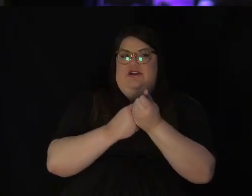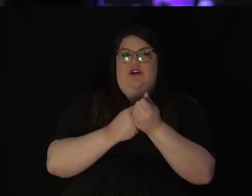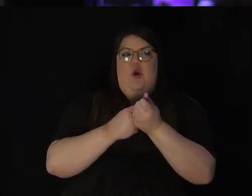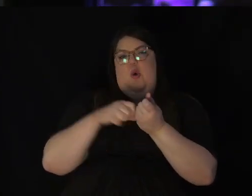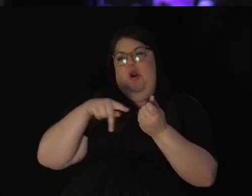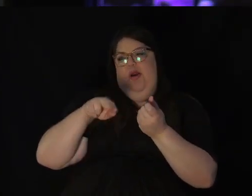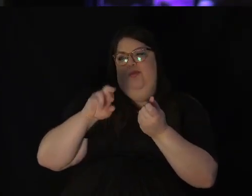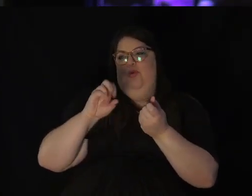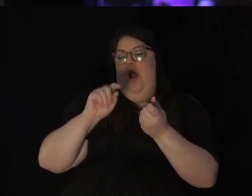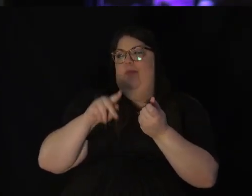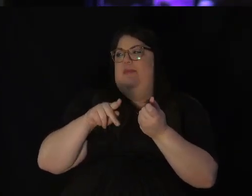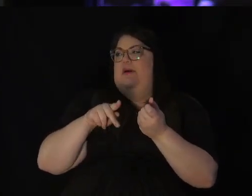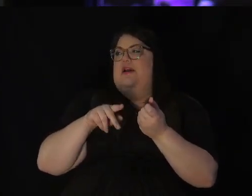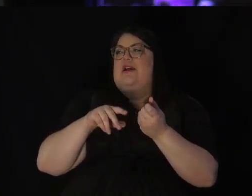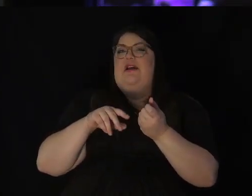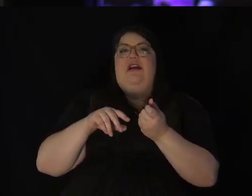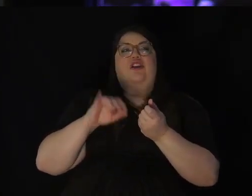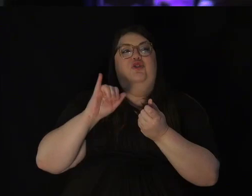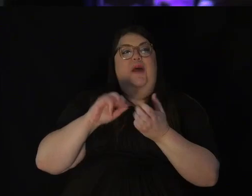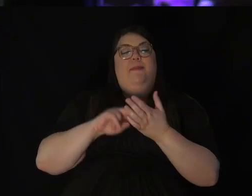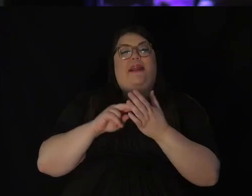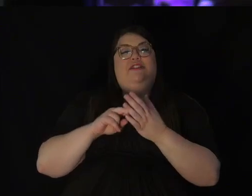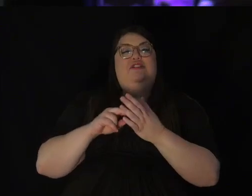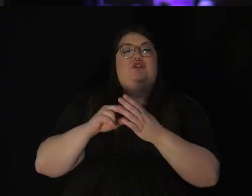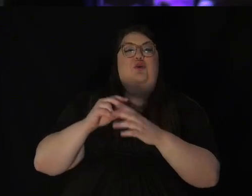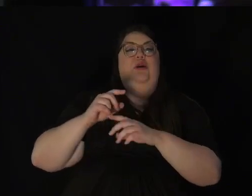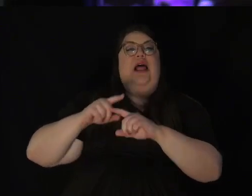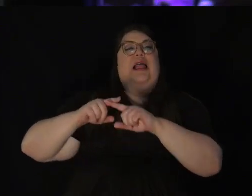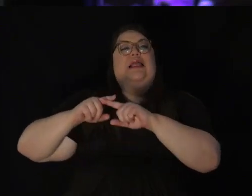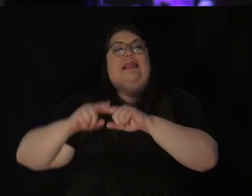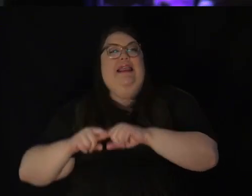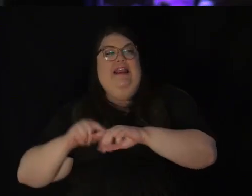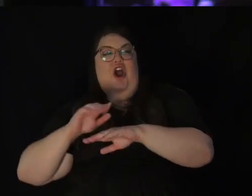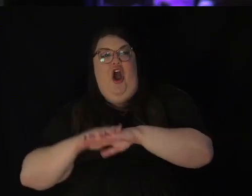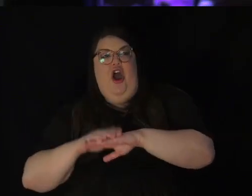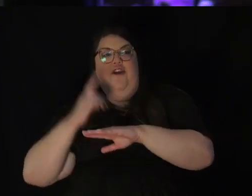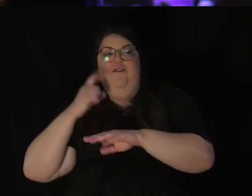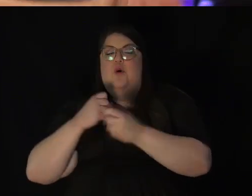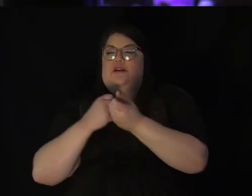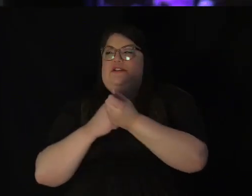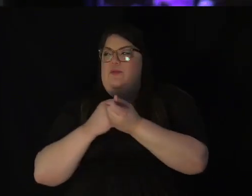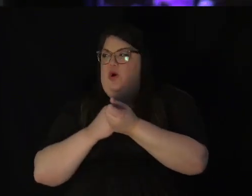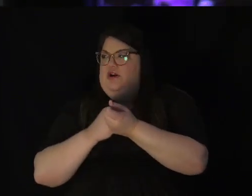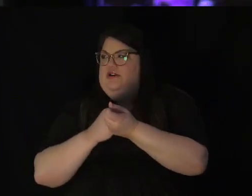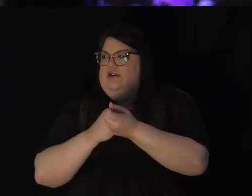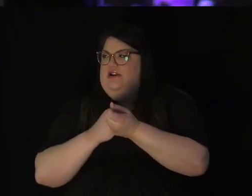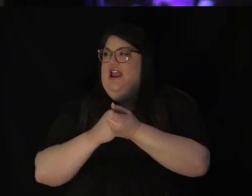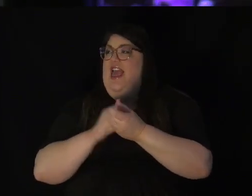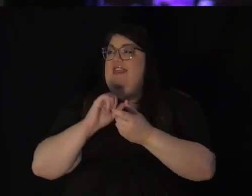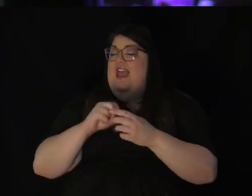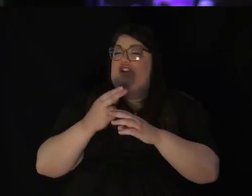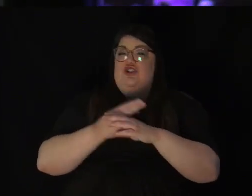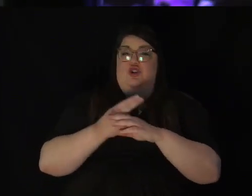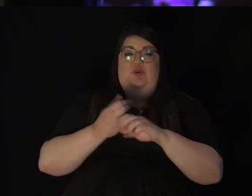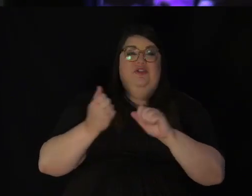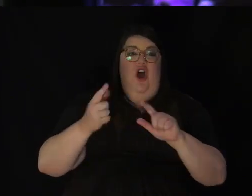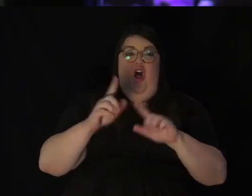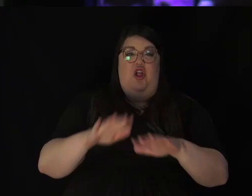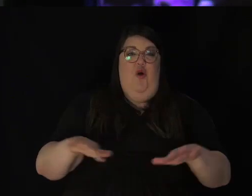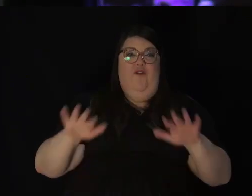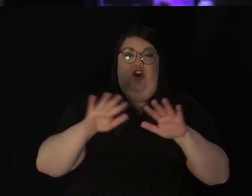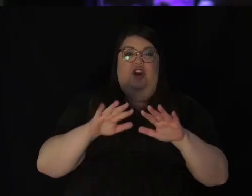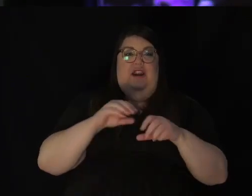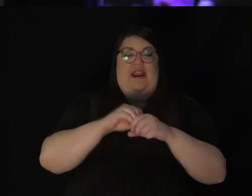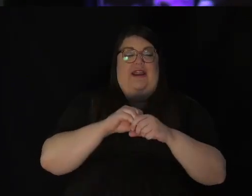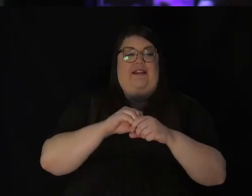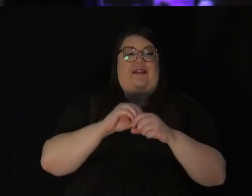to lean on for support. Samech is used all over, actually even the book of